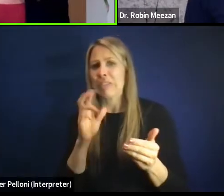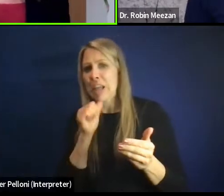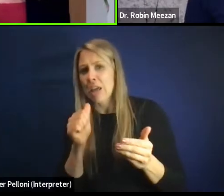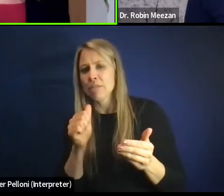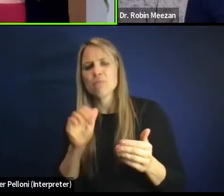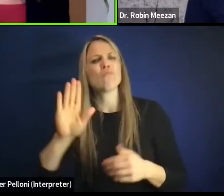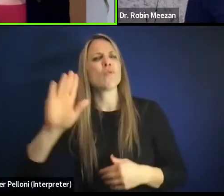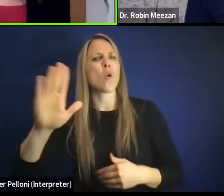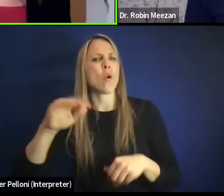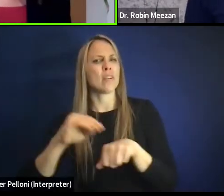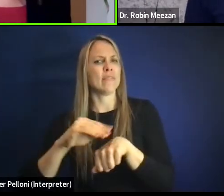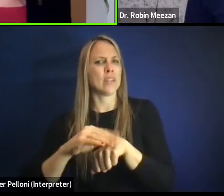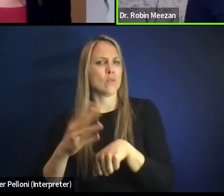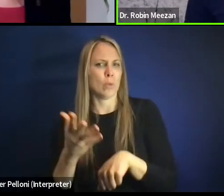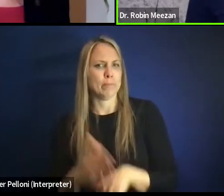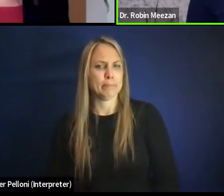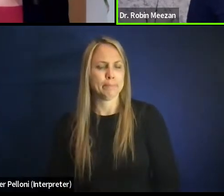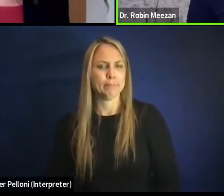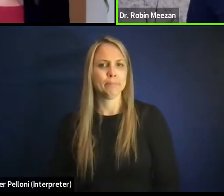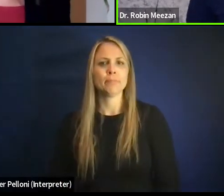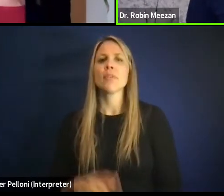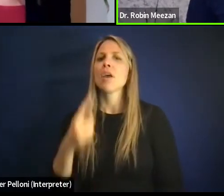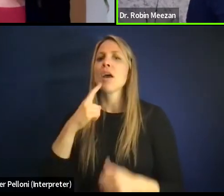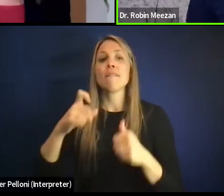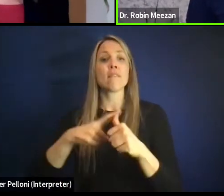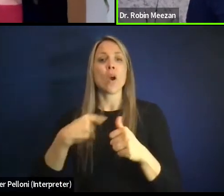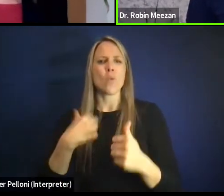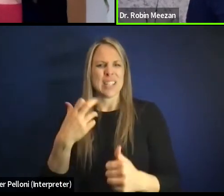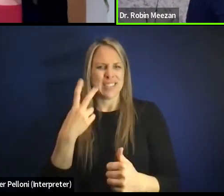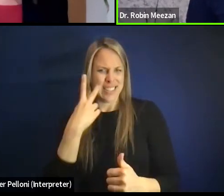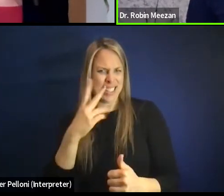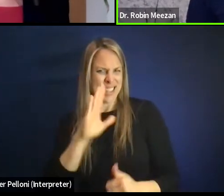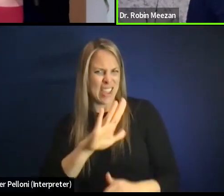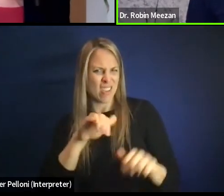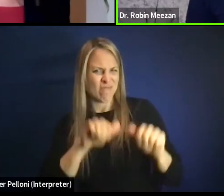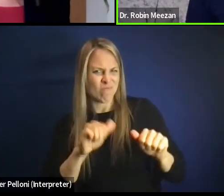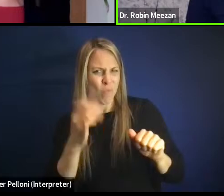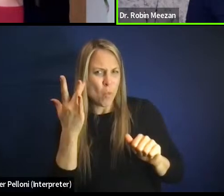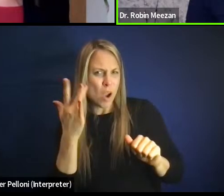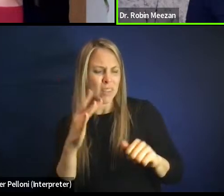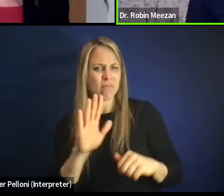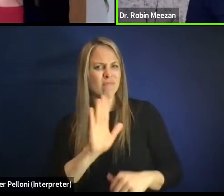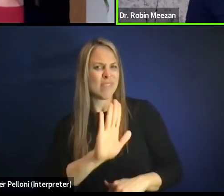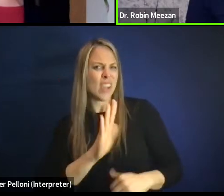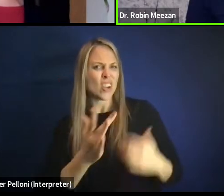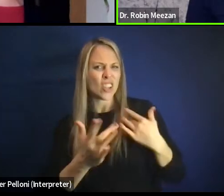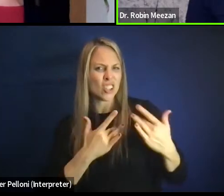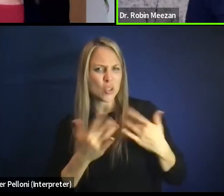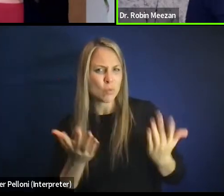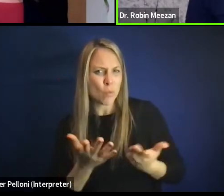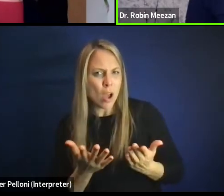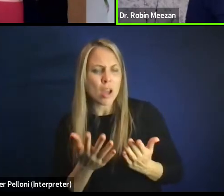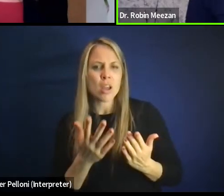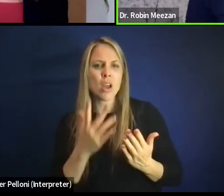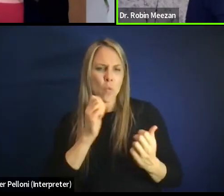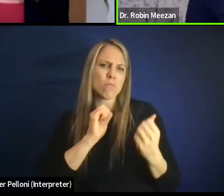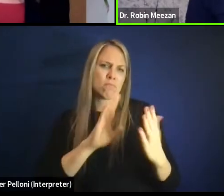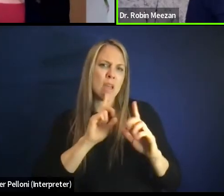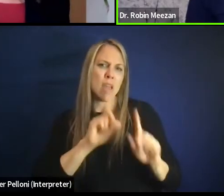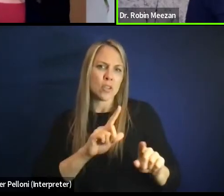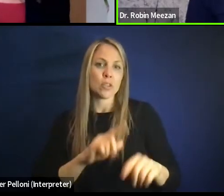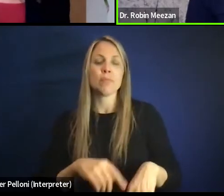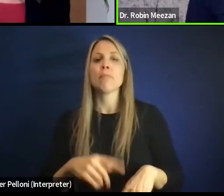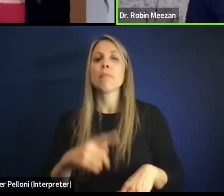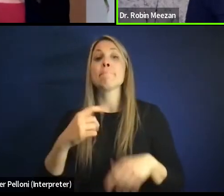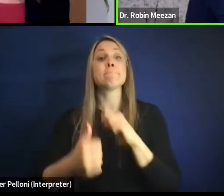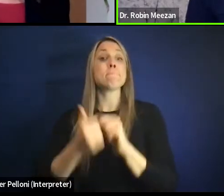to them? I first want to see why, like if they have a specific concern, can I address that? I will say